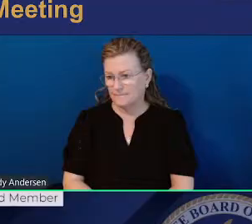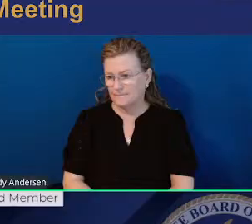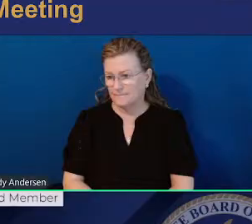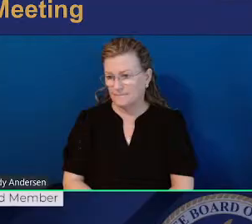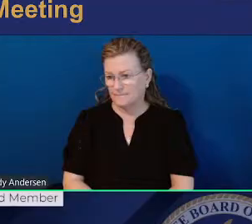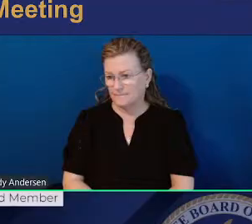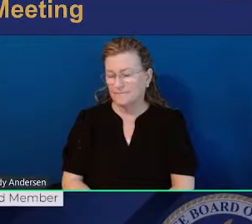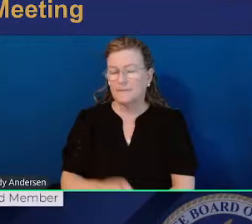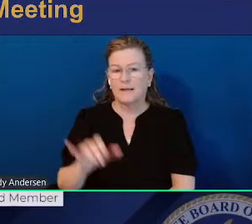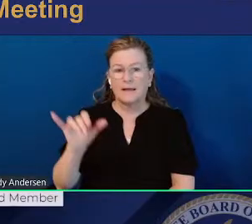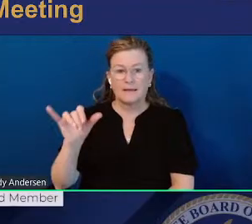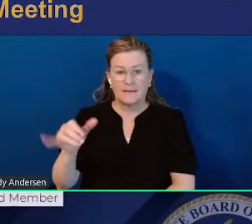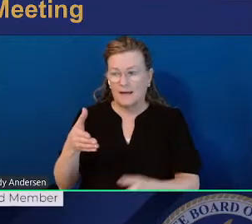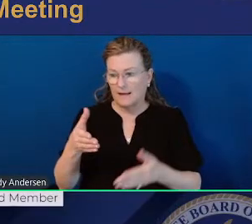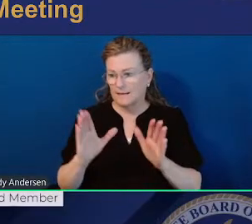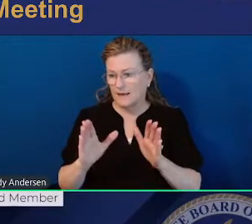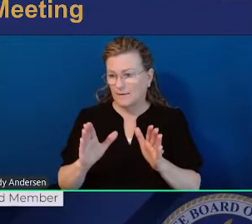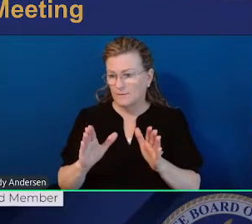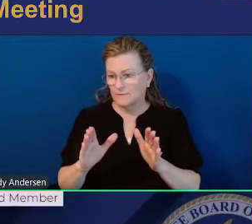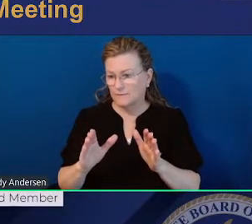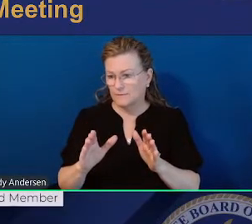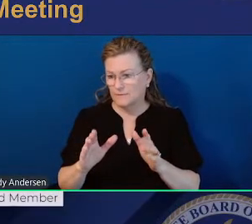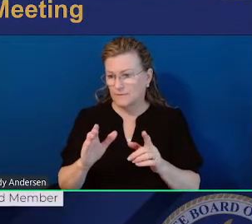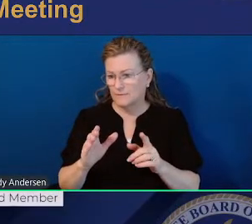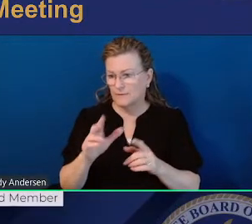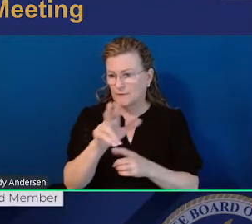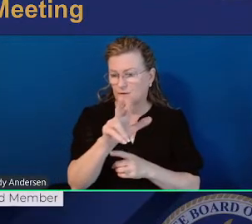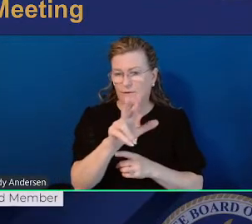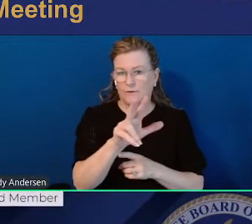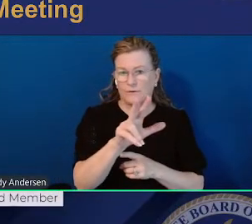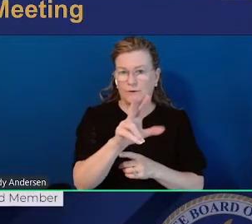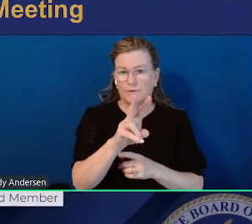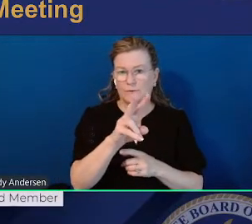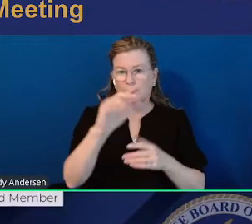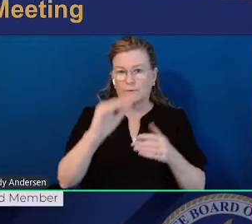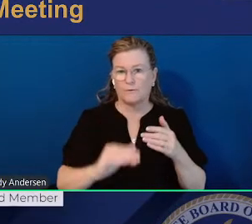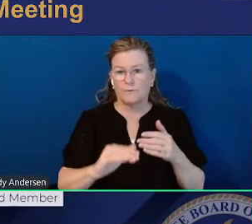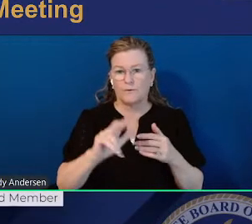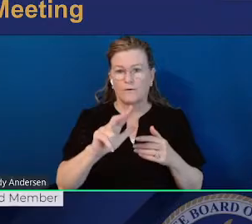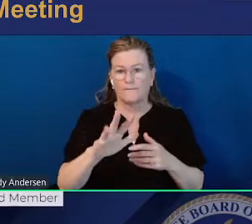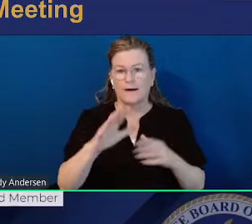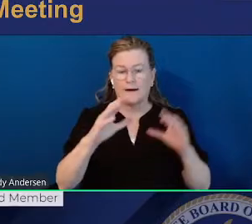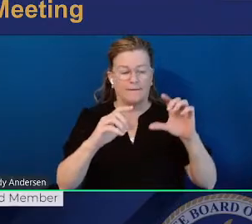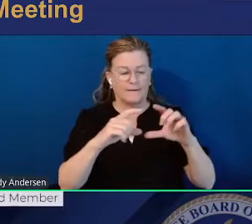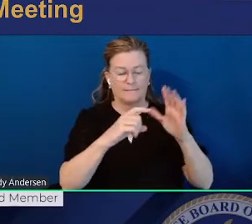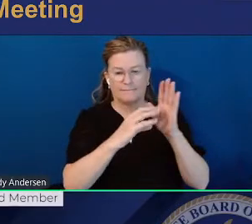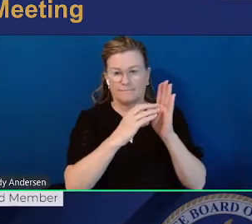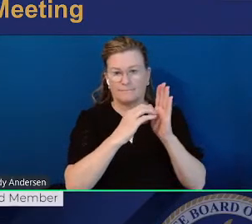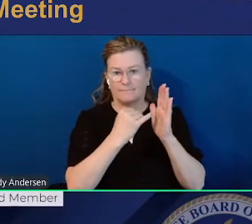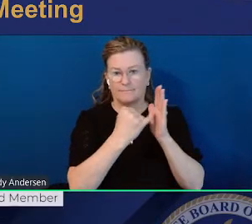And then this allows looks like 32 through 35 allows the